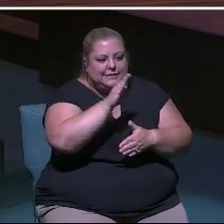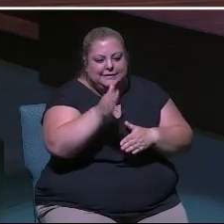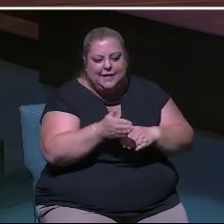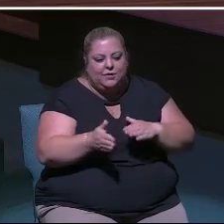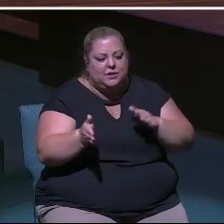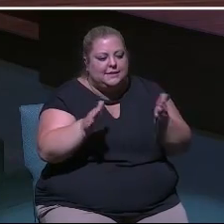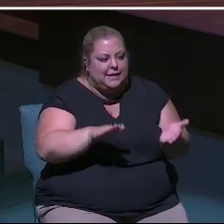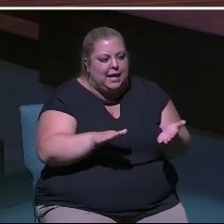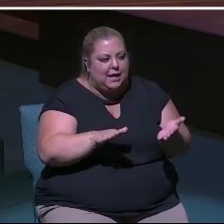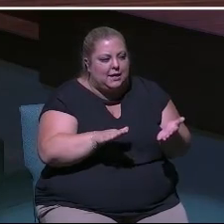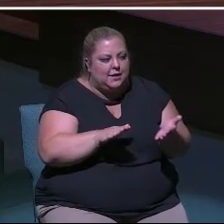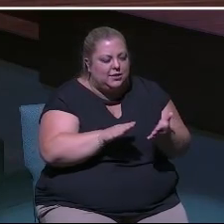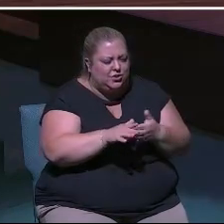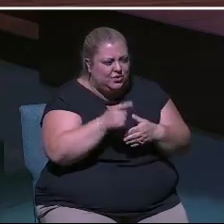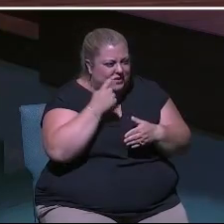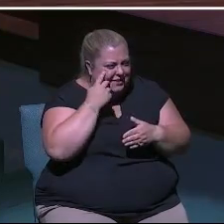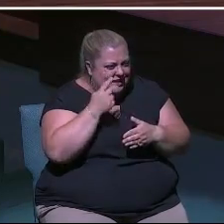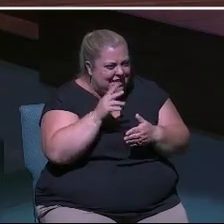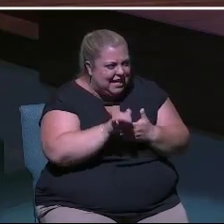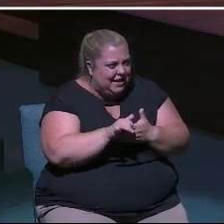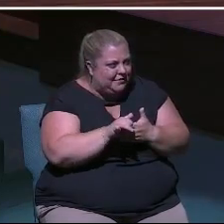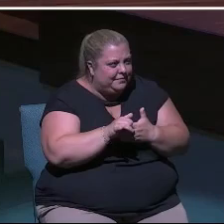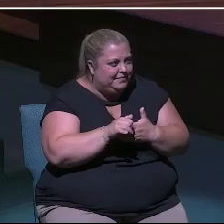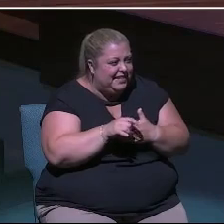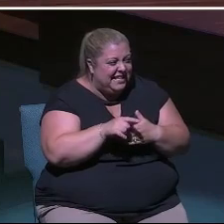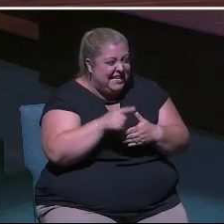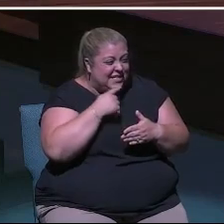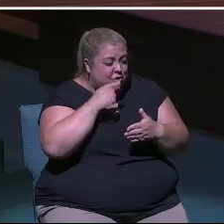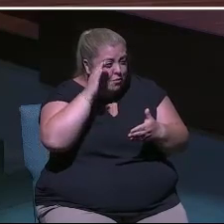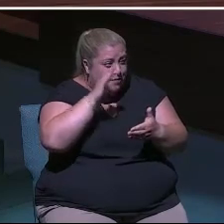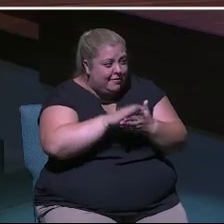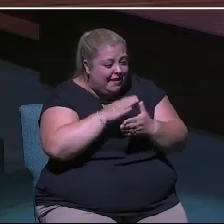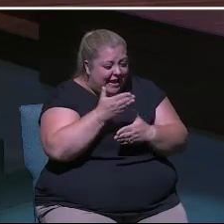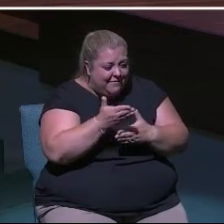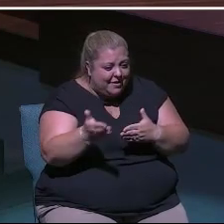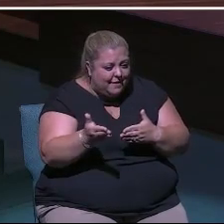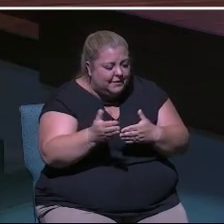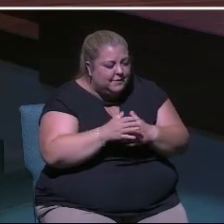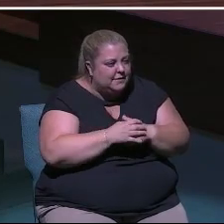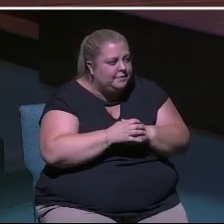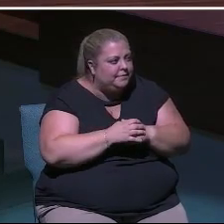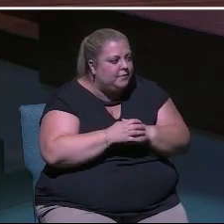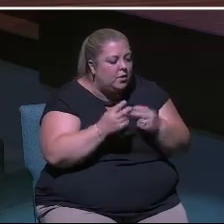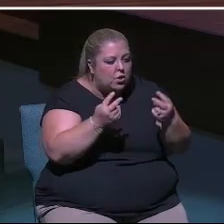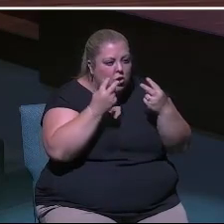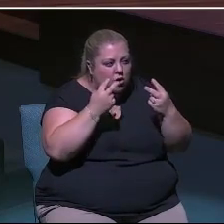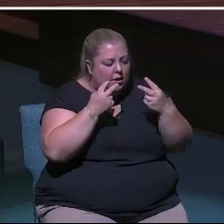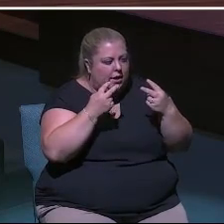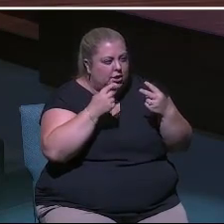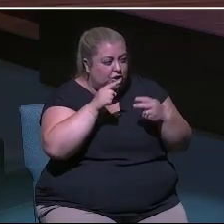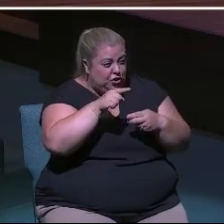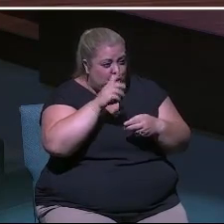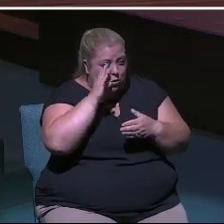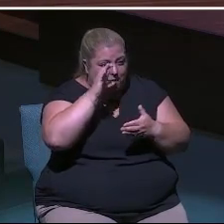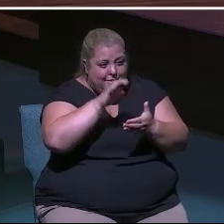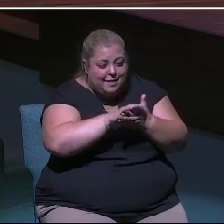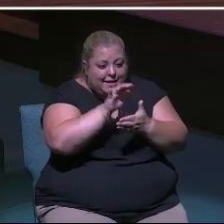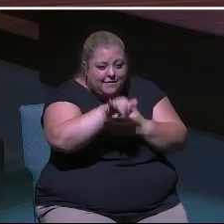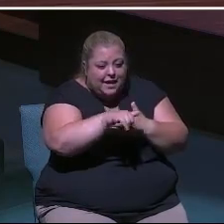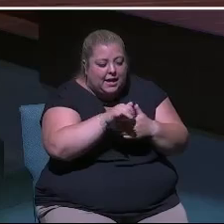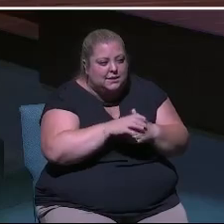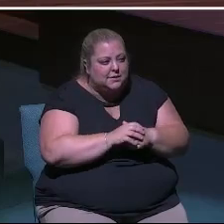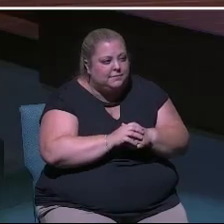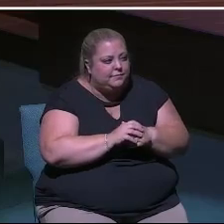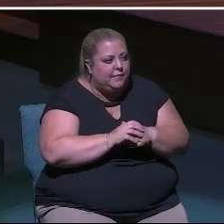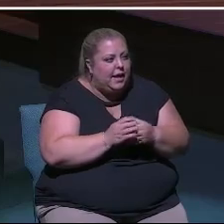shall never die. Did y'all see that? And then he said, do you believe this? Look at me. Look right here. Do you believe that?